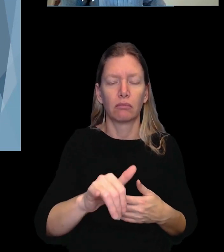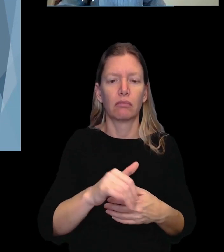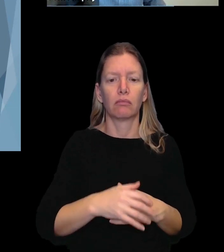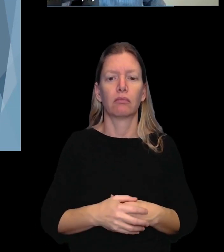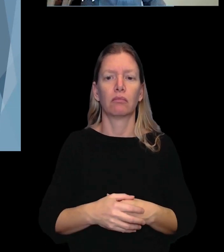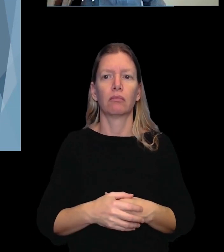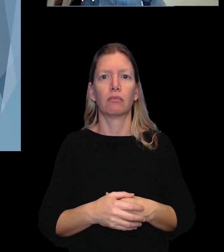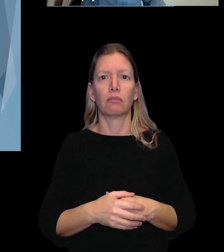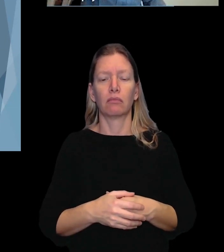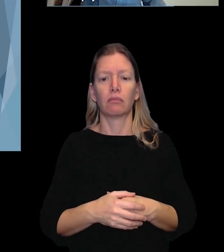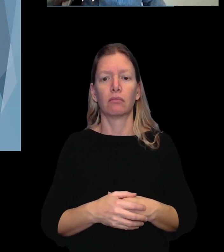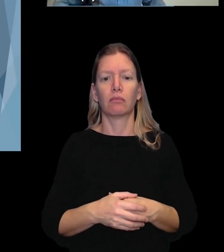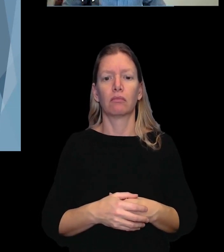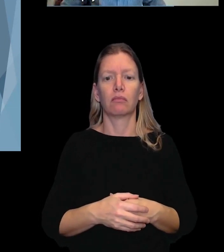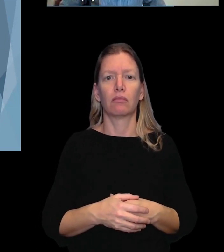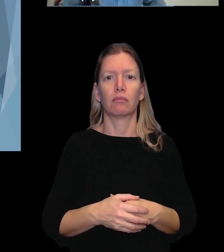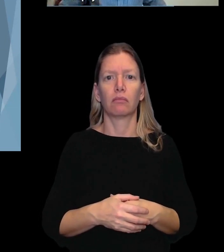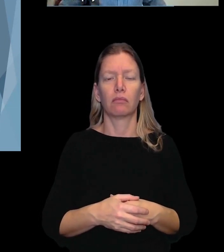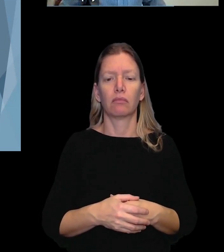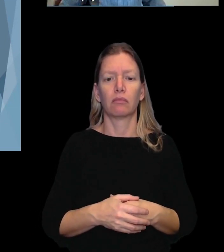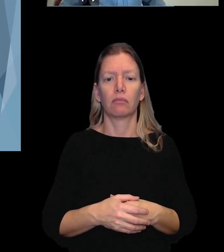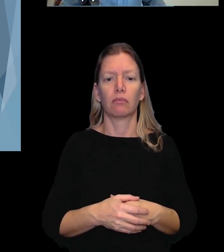that there is a stairway which